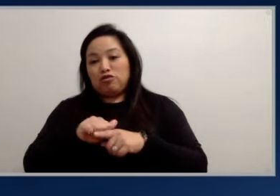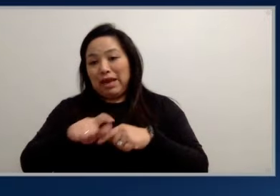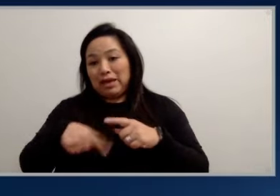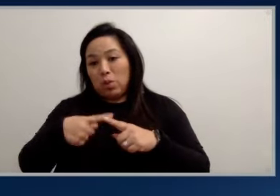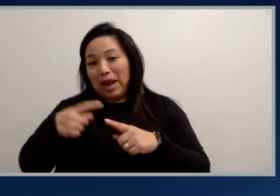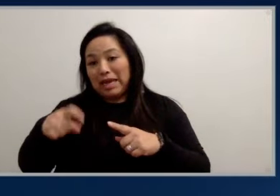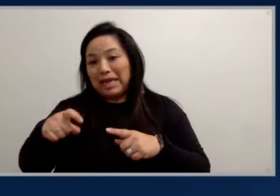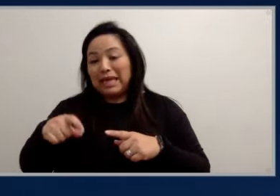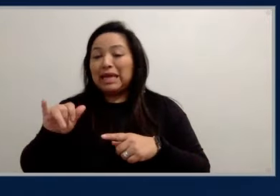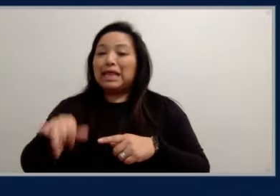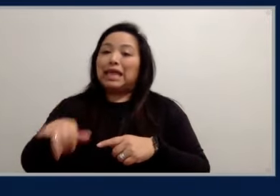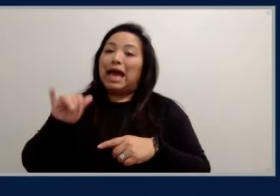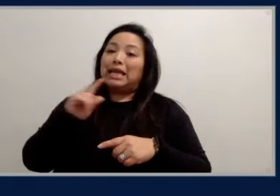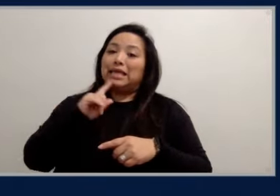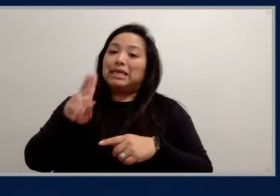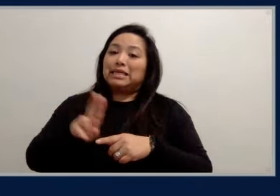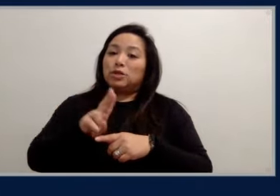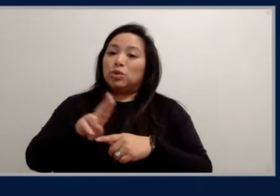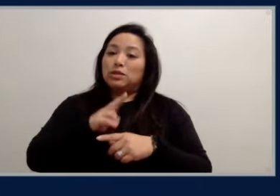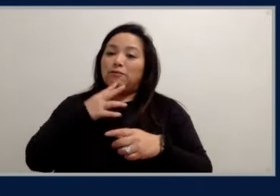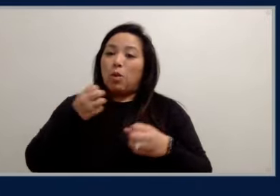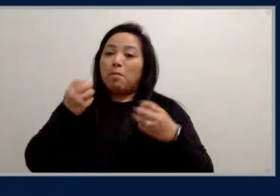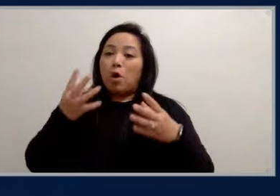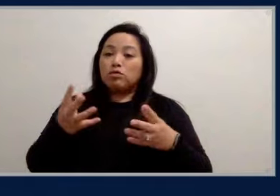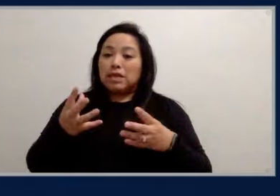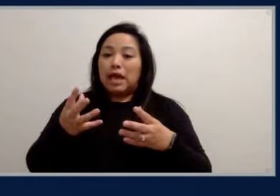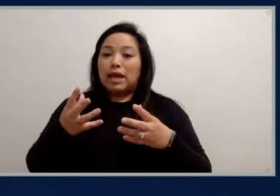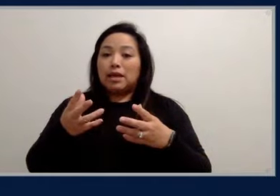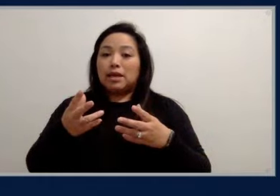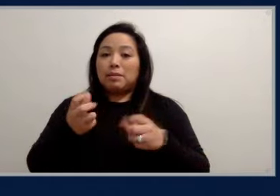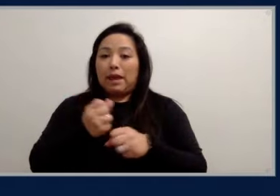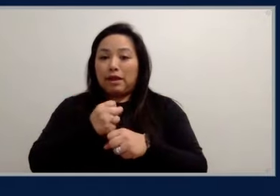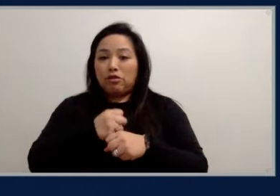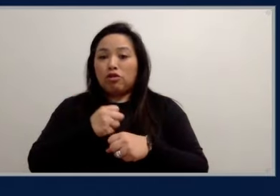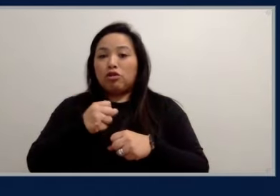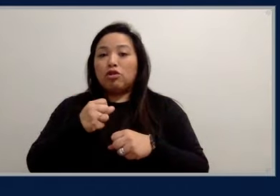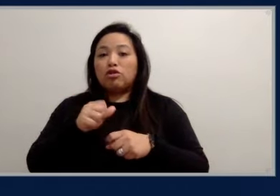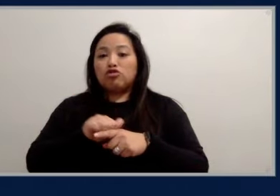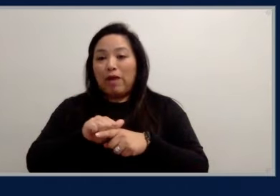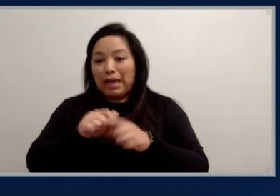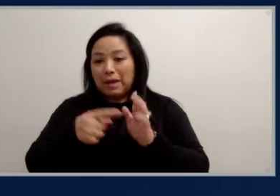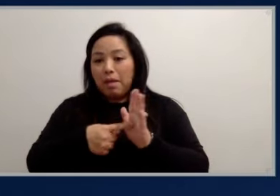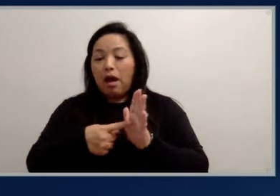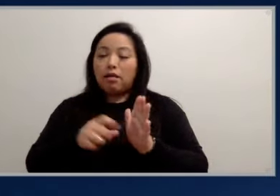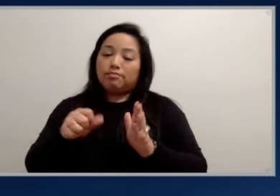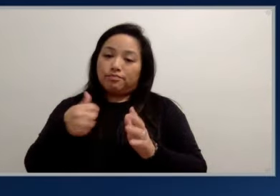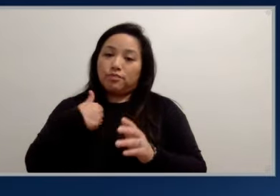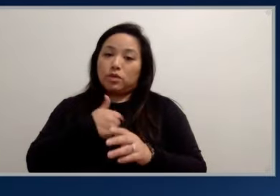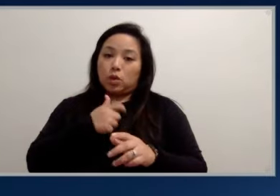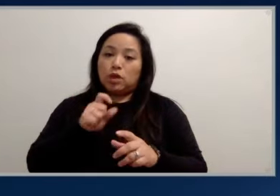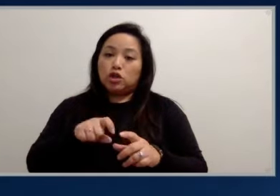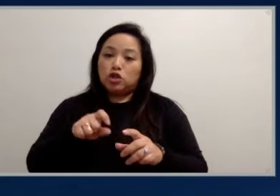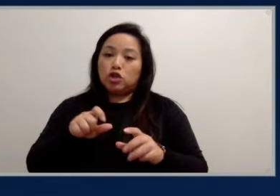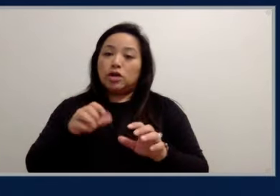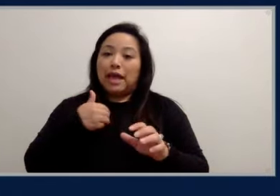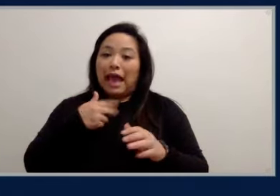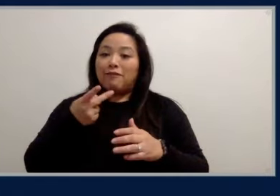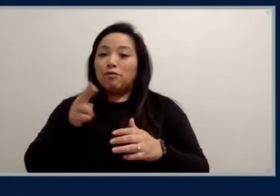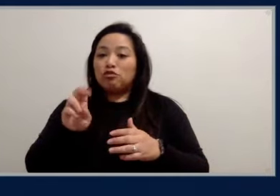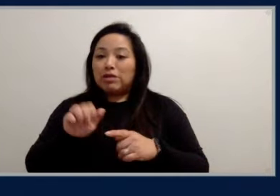use case here is for training multi-billion parameter foundation models. Absolutely. We have customers which are doing pre-training